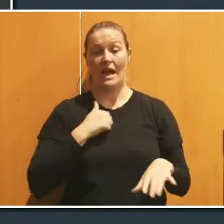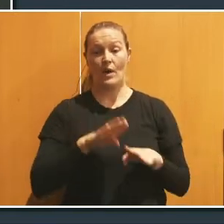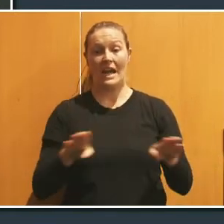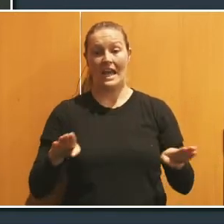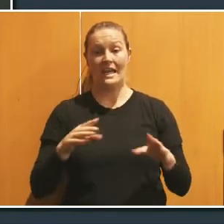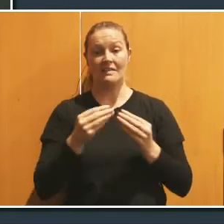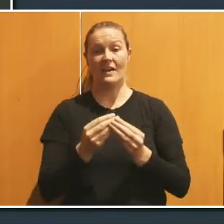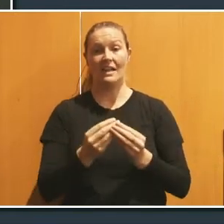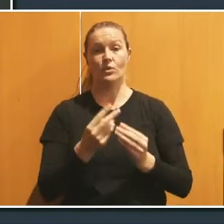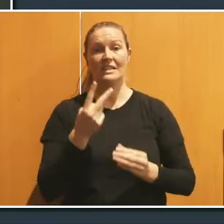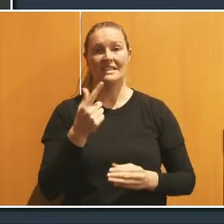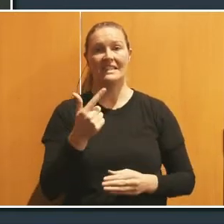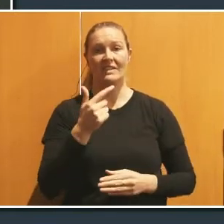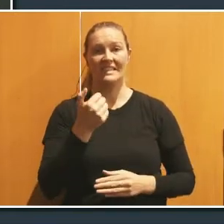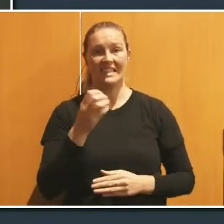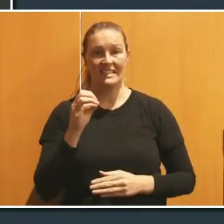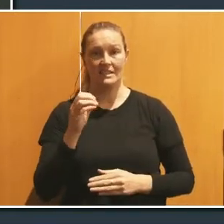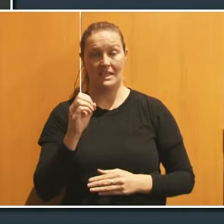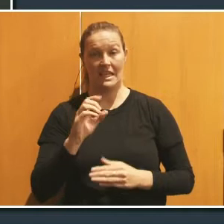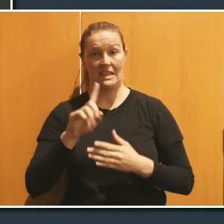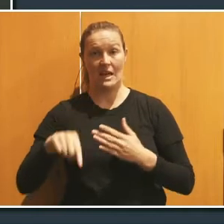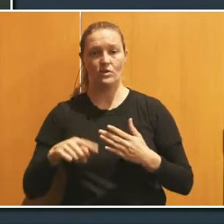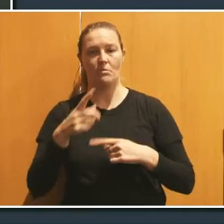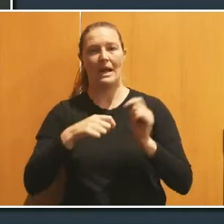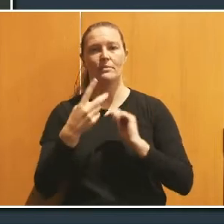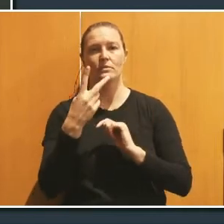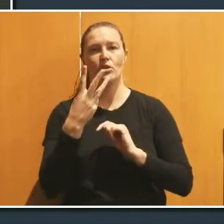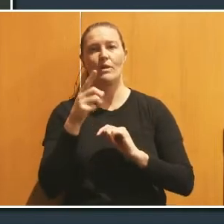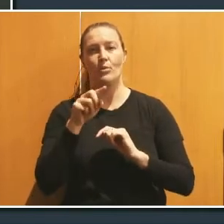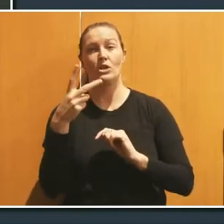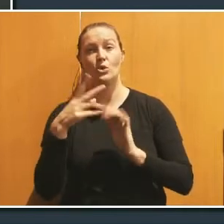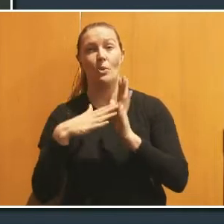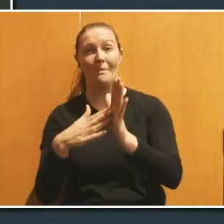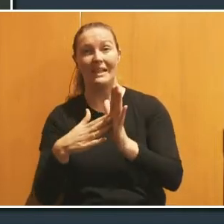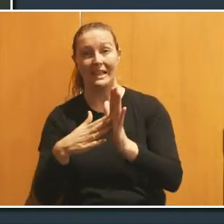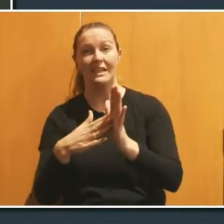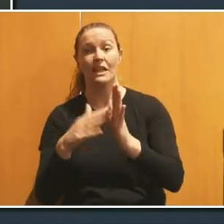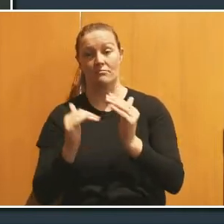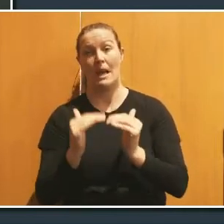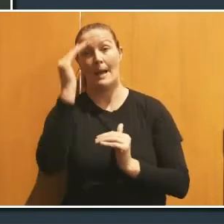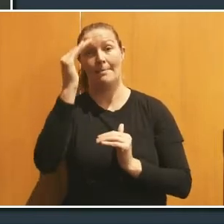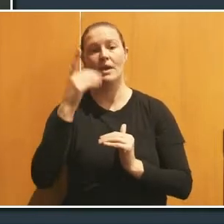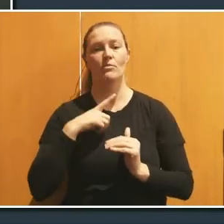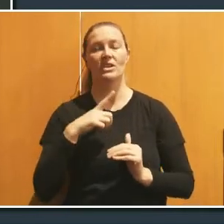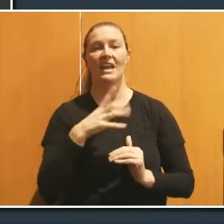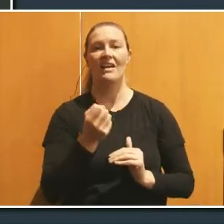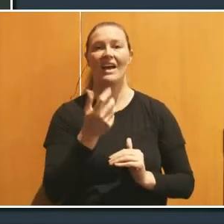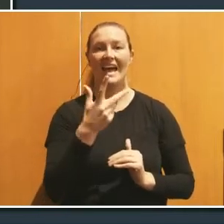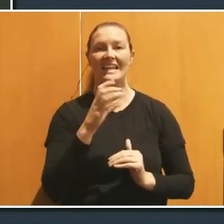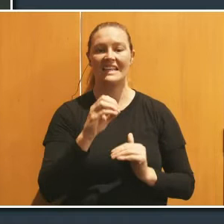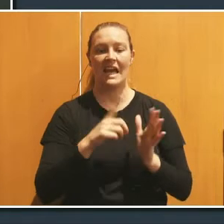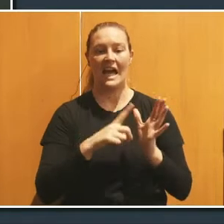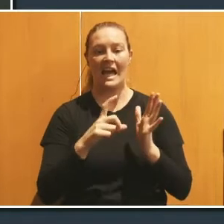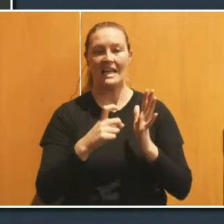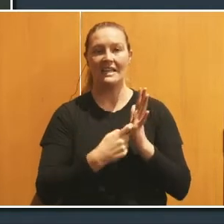to 3.2 million is because they've come in and said, okay, you've got about 80 acres, and you can probably split